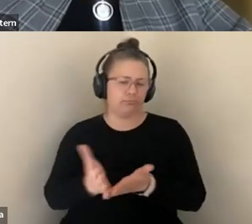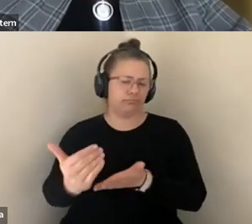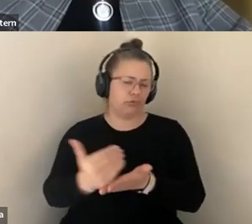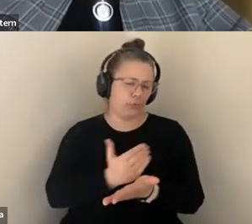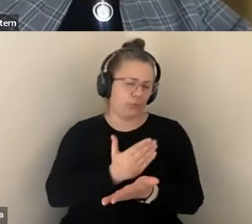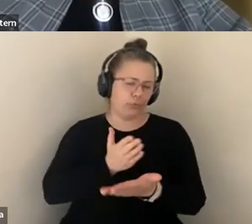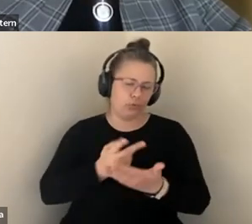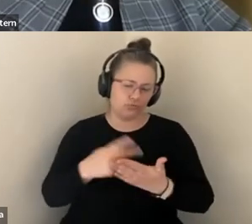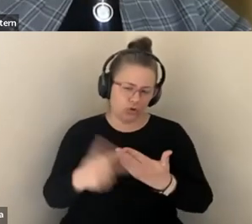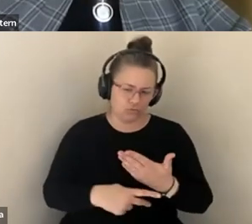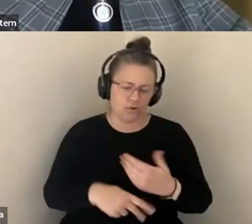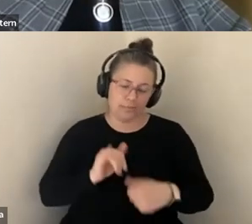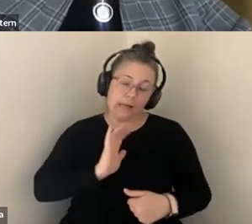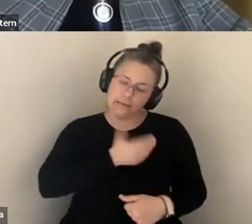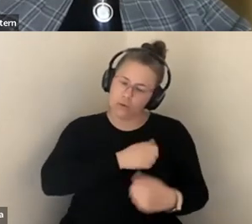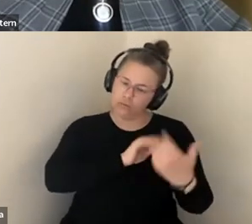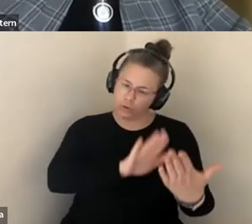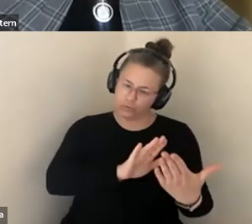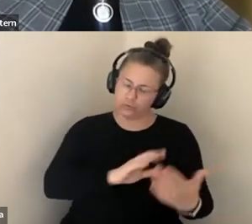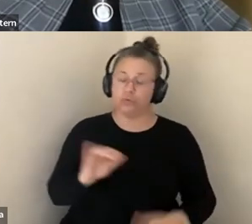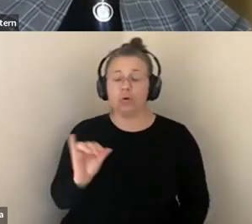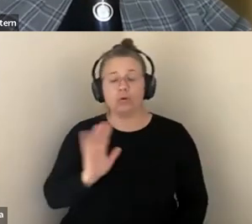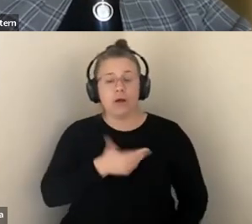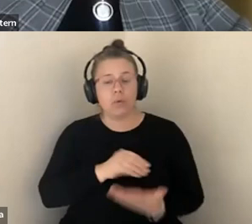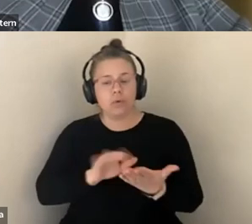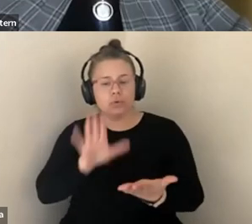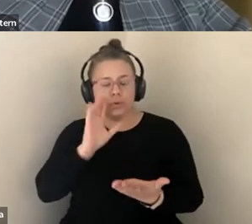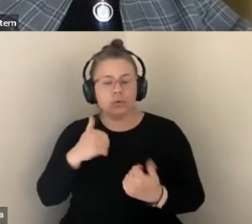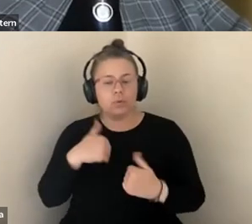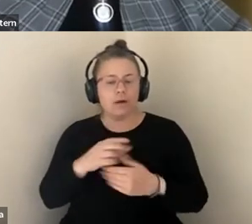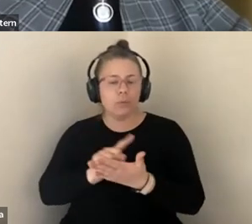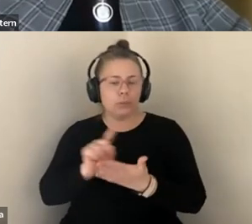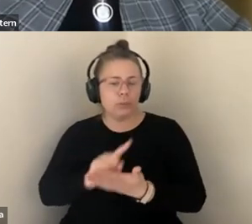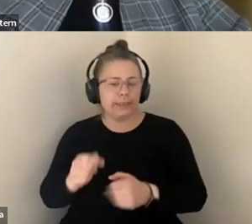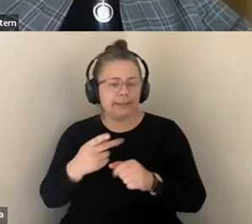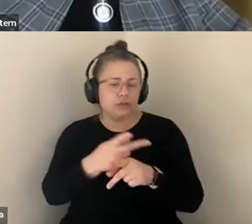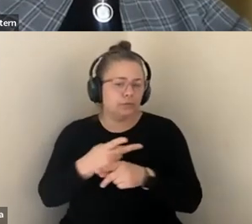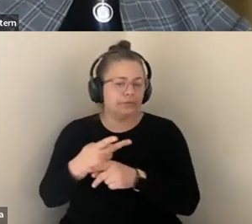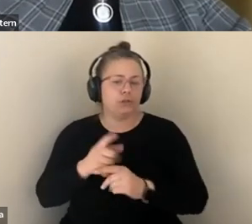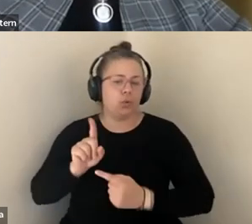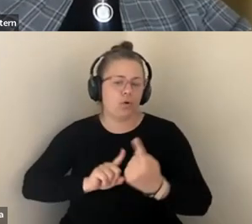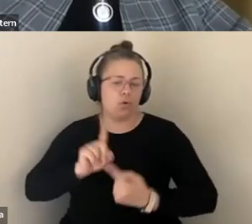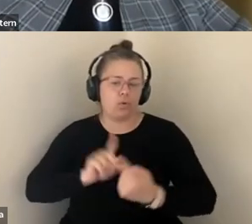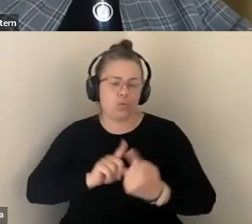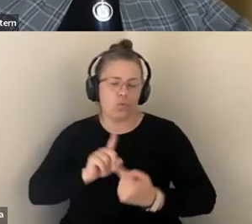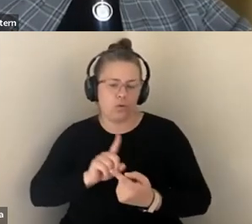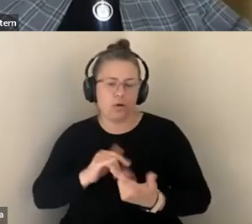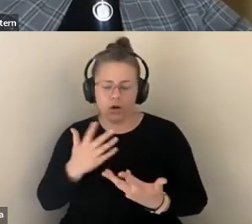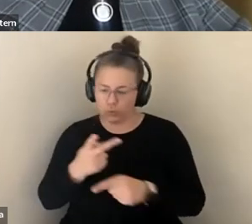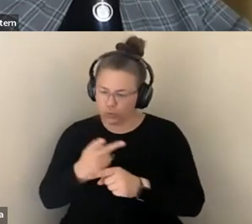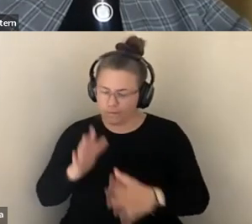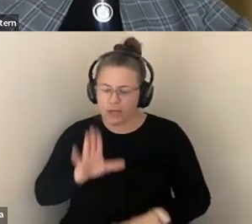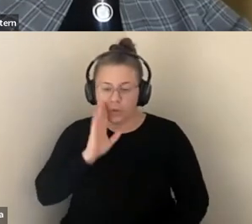our students do weekly one-on-one supervision where they are really asked and challenged to, like, let's listen to what you said with this client on this